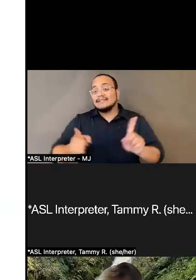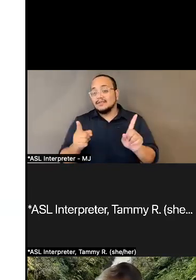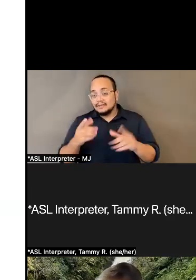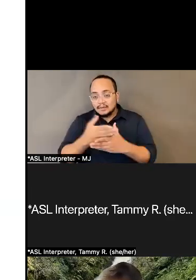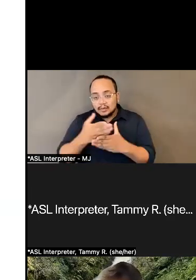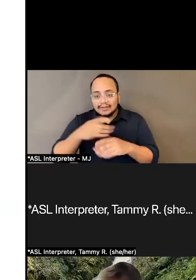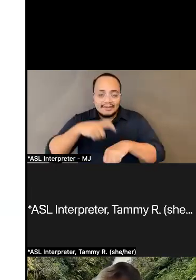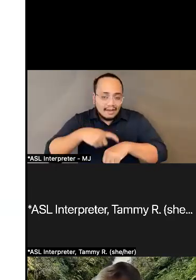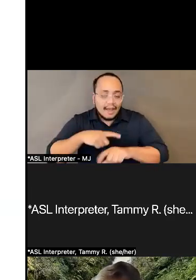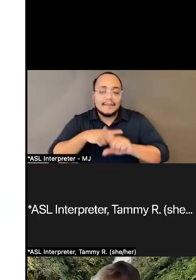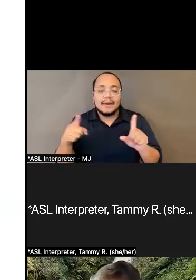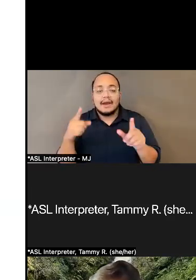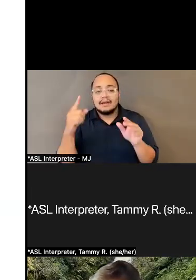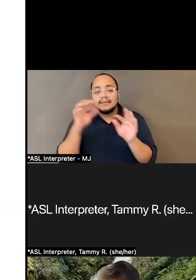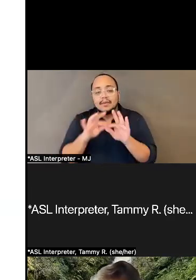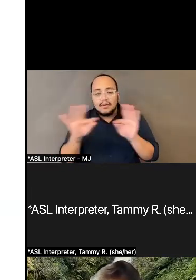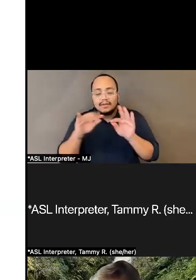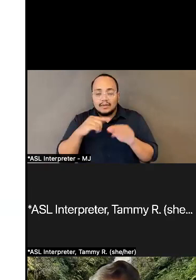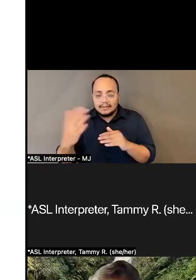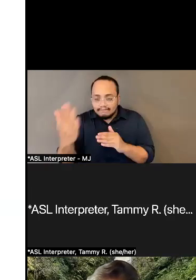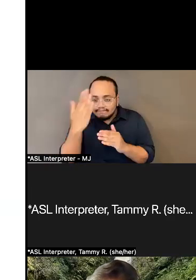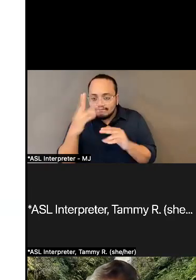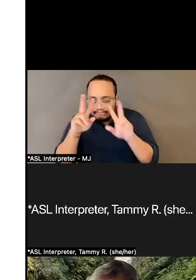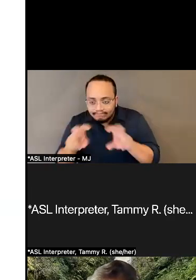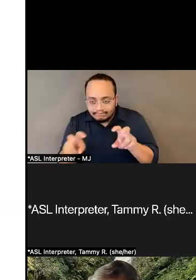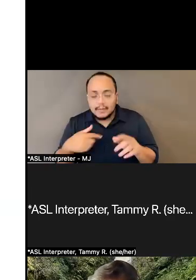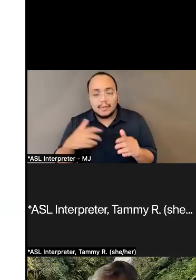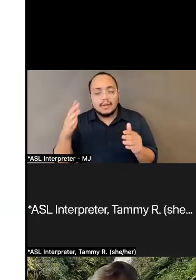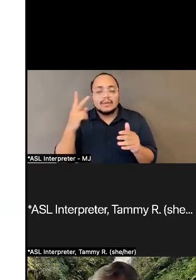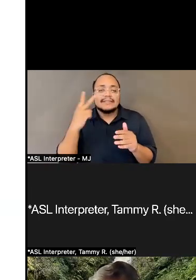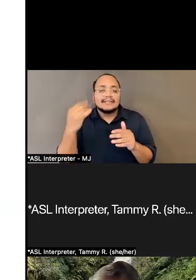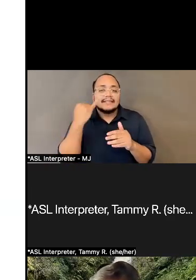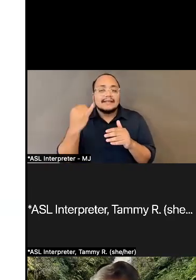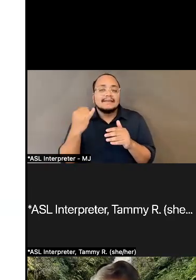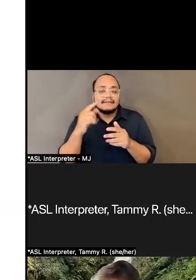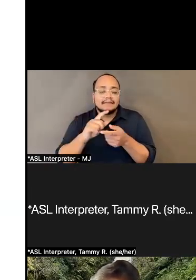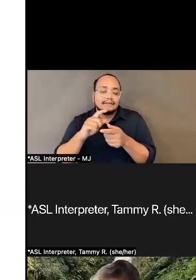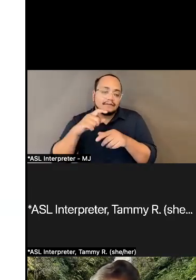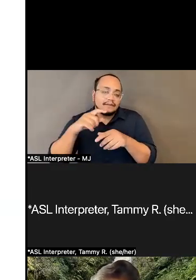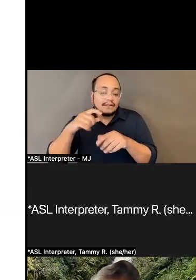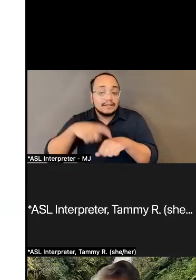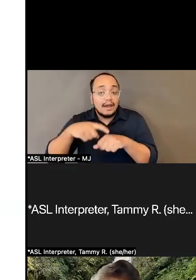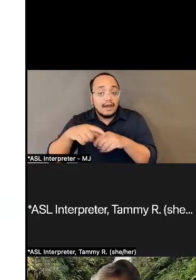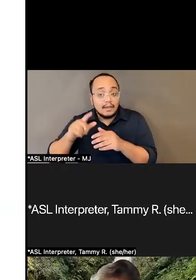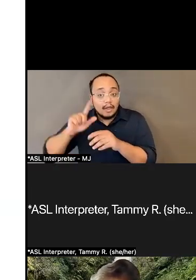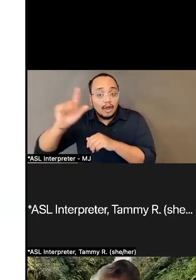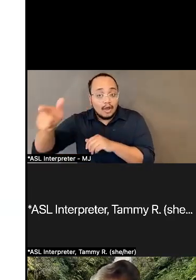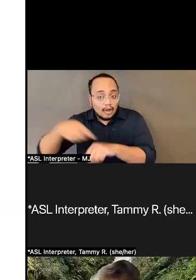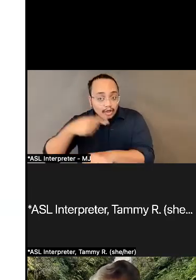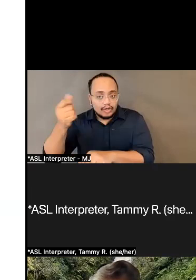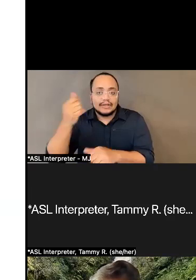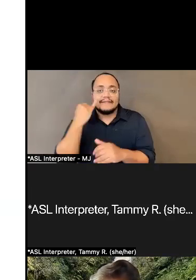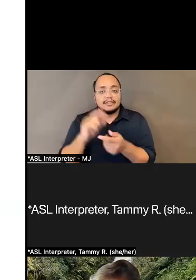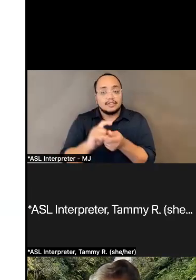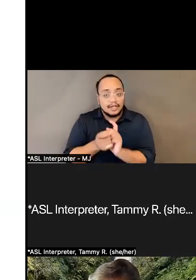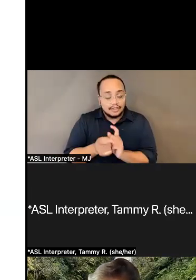but we also wanted to look at this right away. We will see if this goes out any further. But basically,